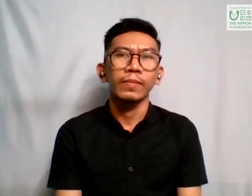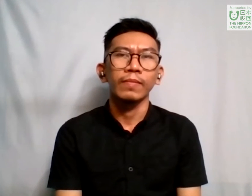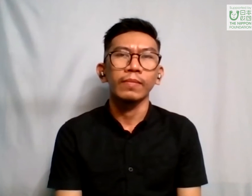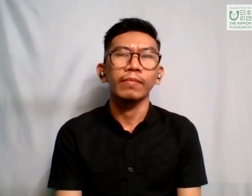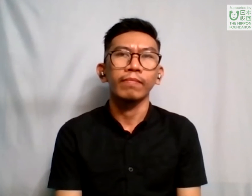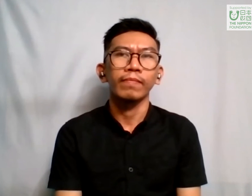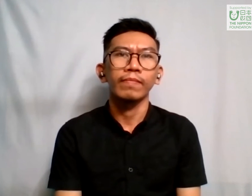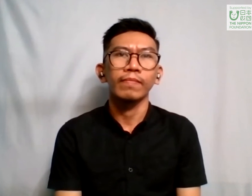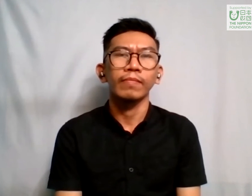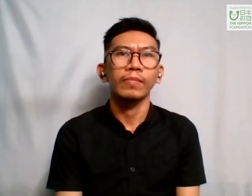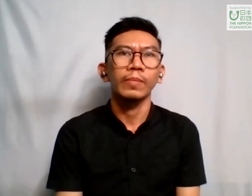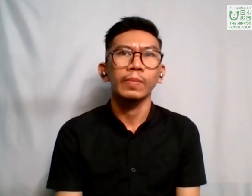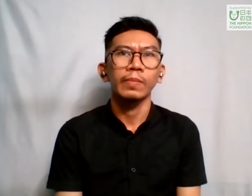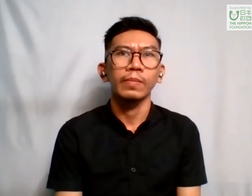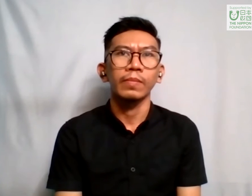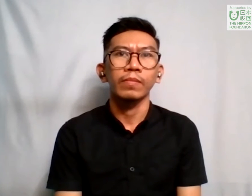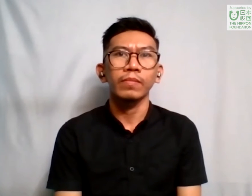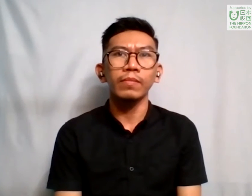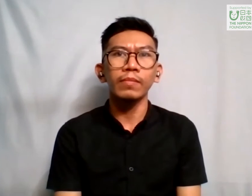go for meaning, what the next